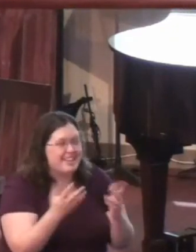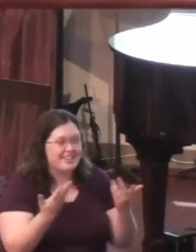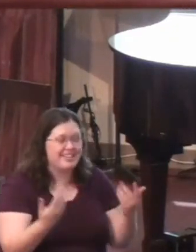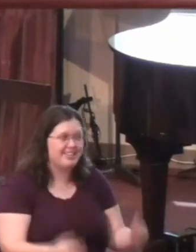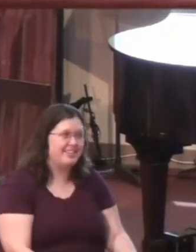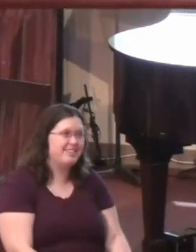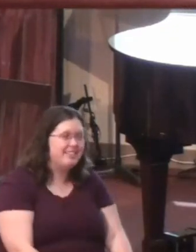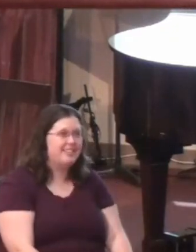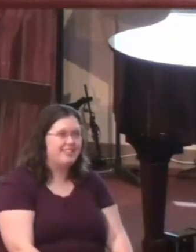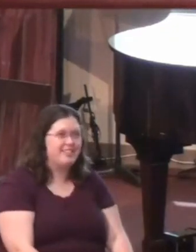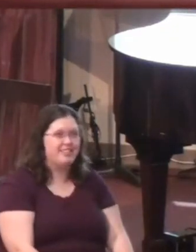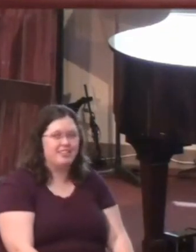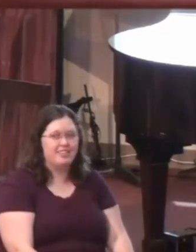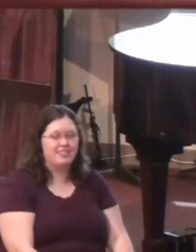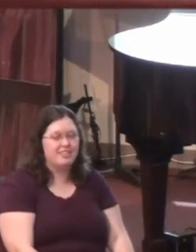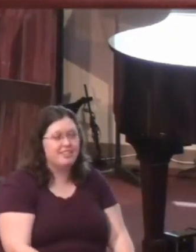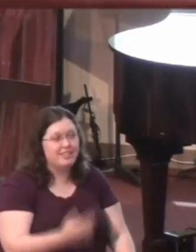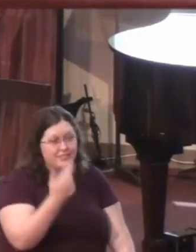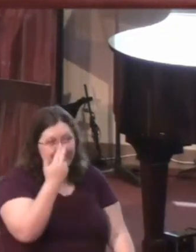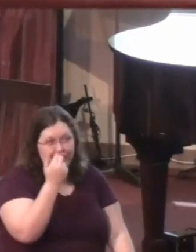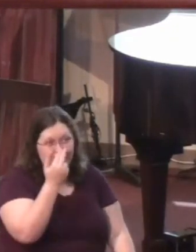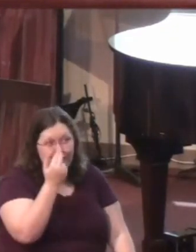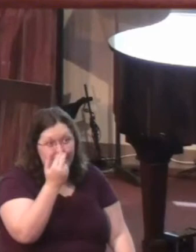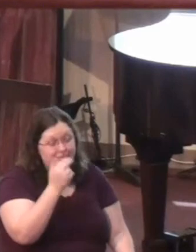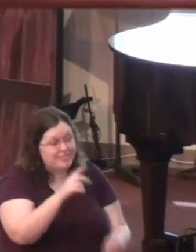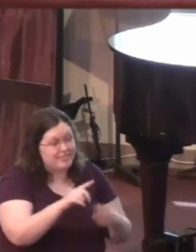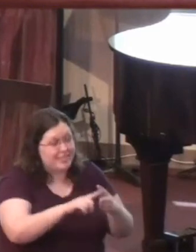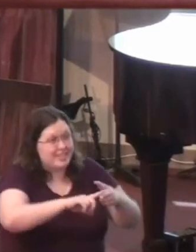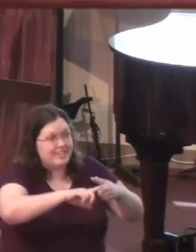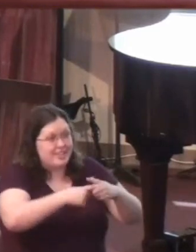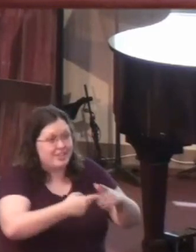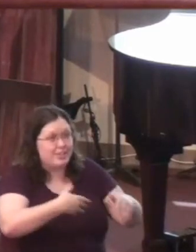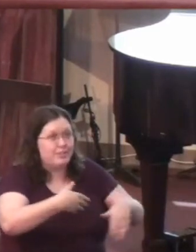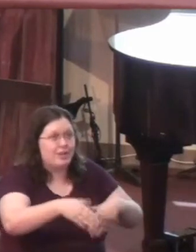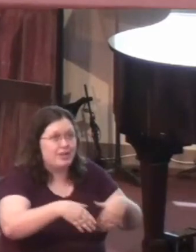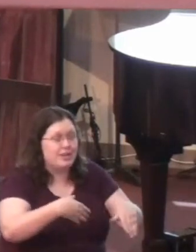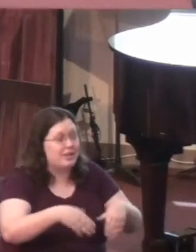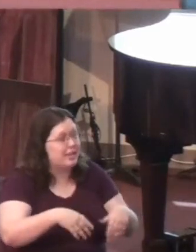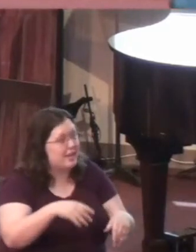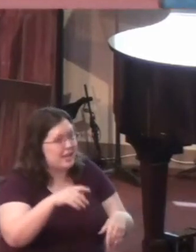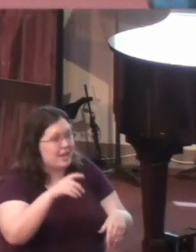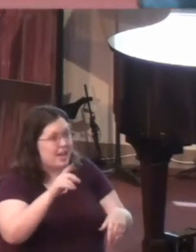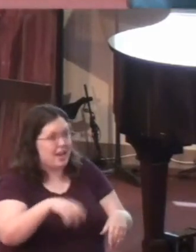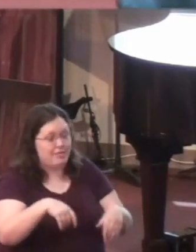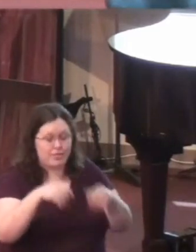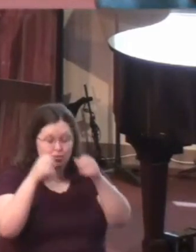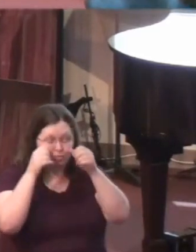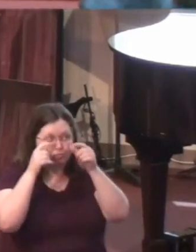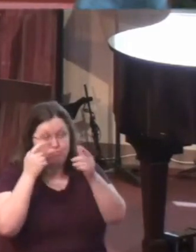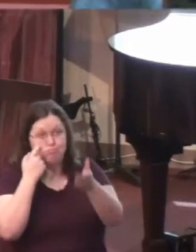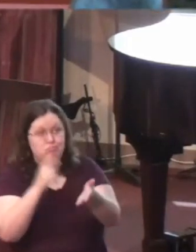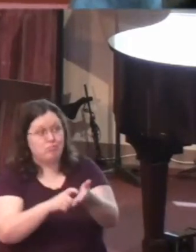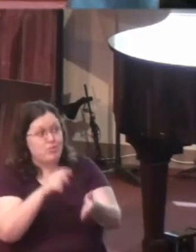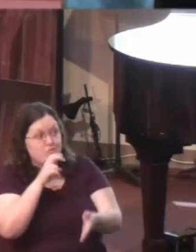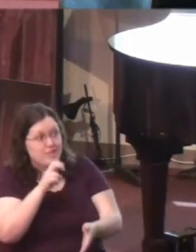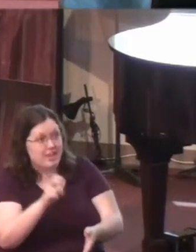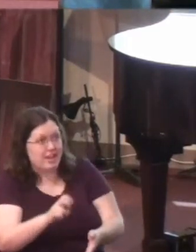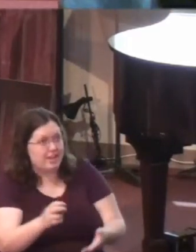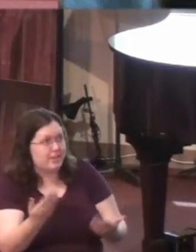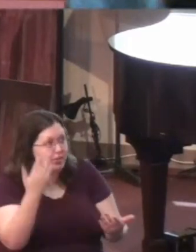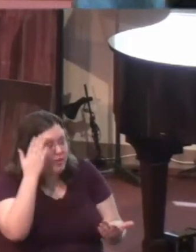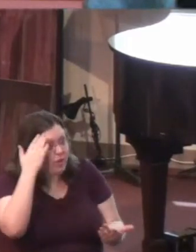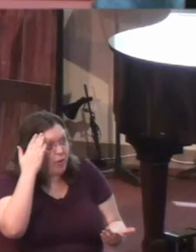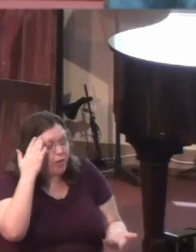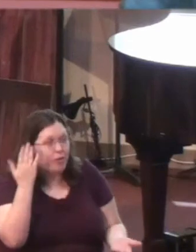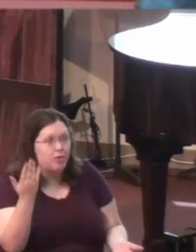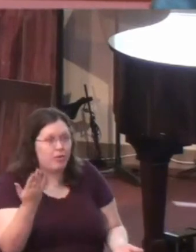so I'm like going, and funny thing was when I started this walk, I was like, I better keep an eye open for snakes, you know, because they could be out here. And